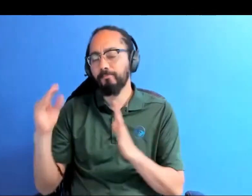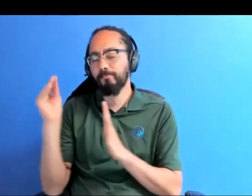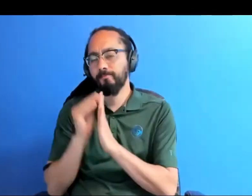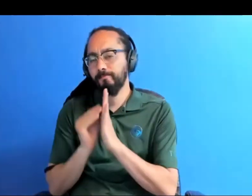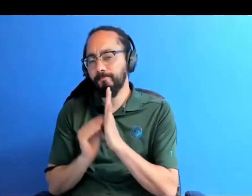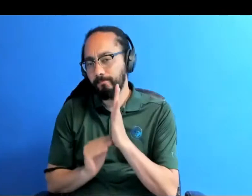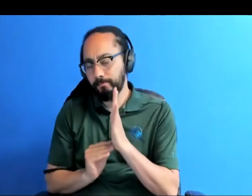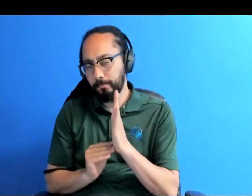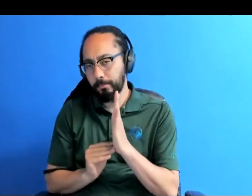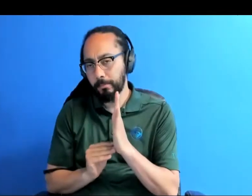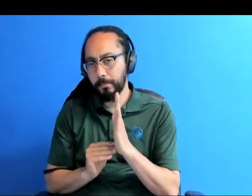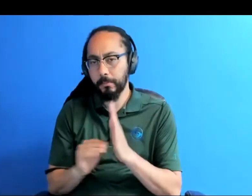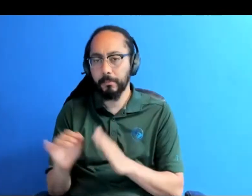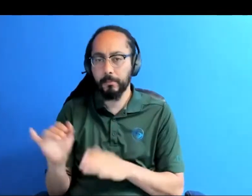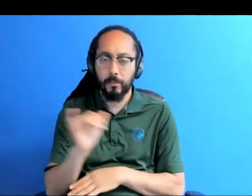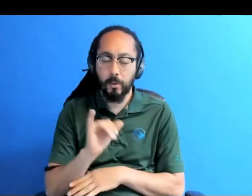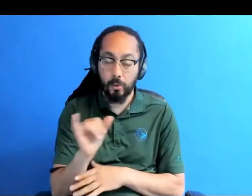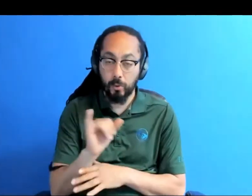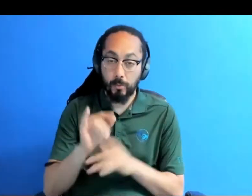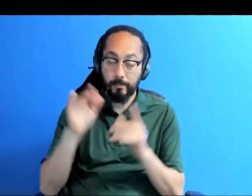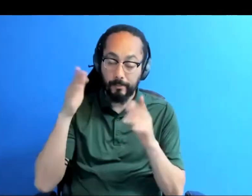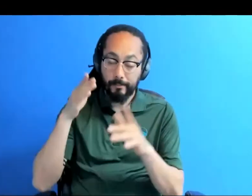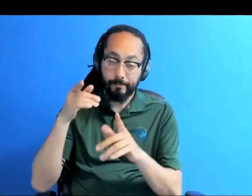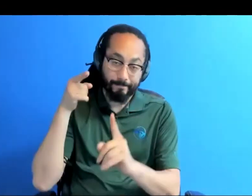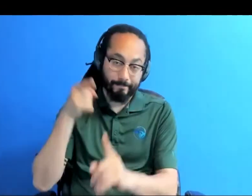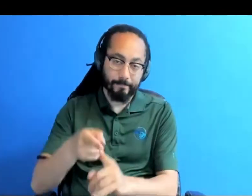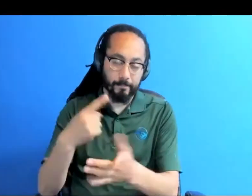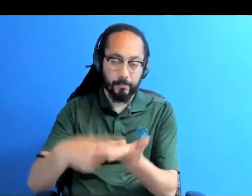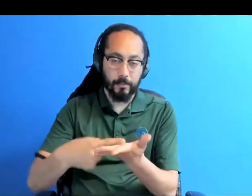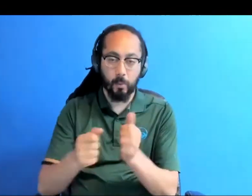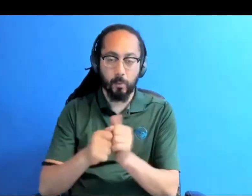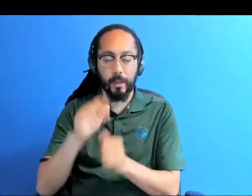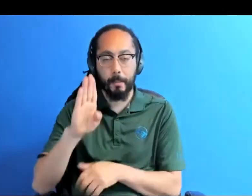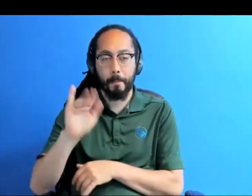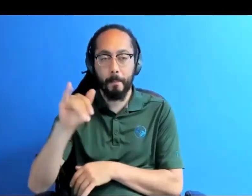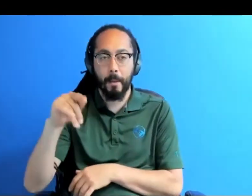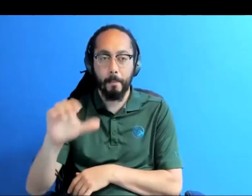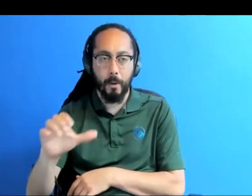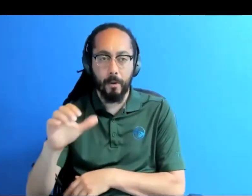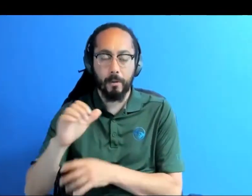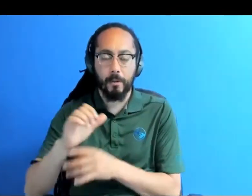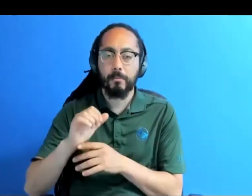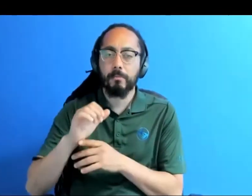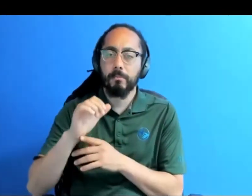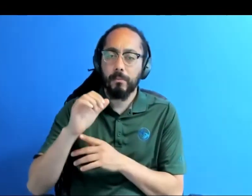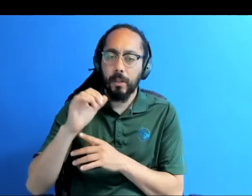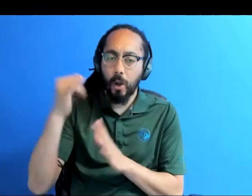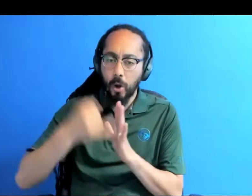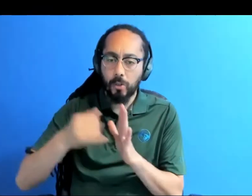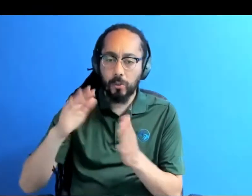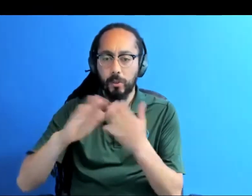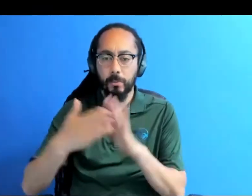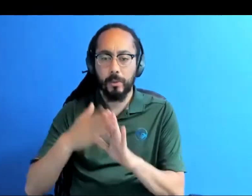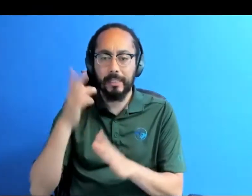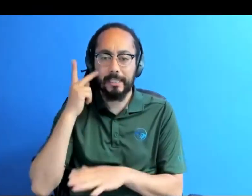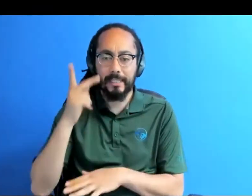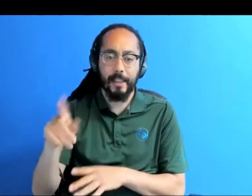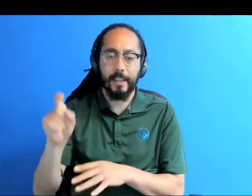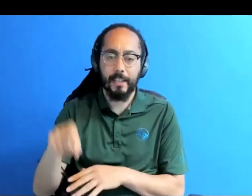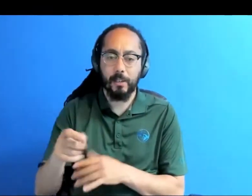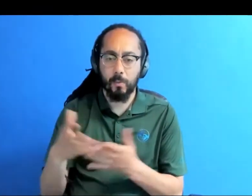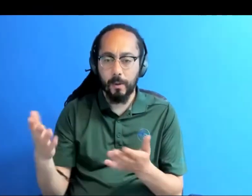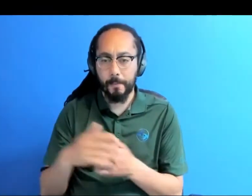the IBPOC and marginalized arts community, to find out what they need. So that first